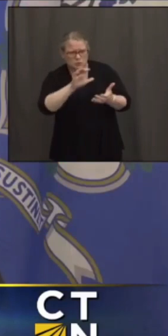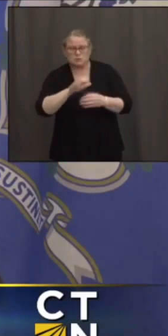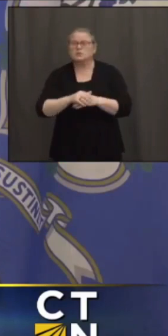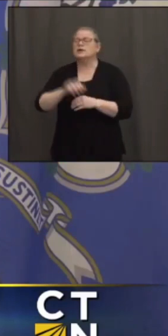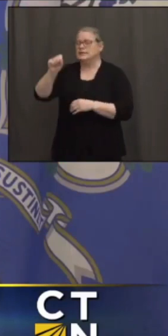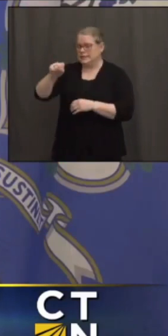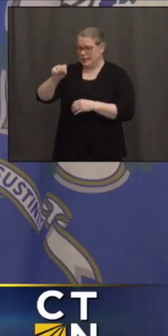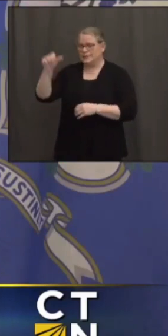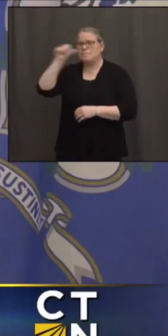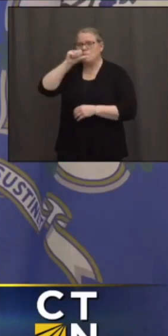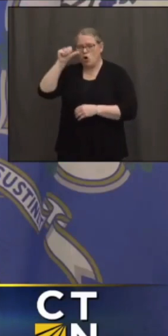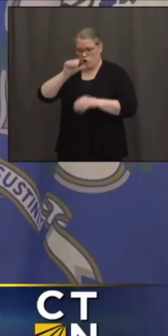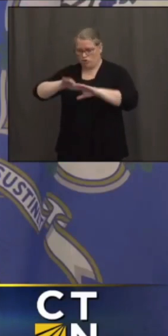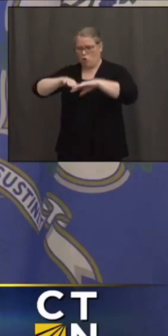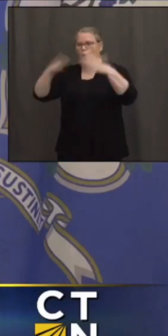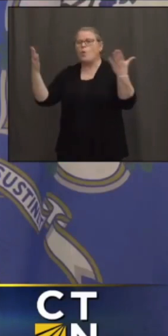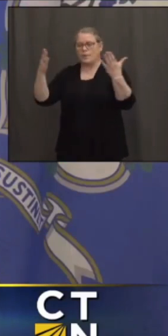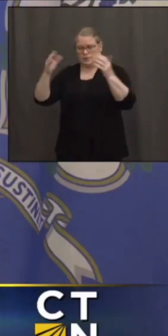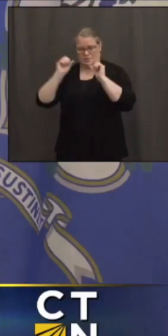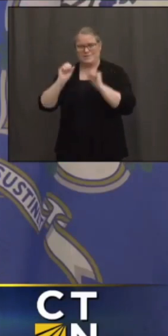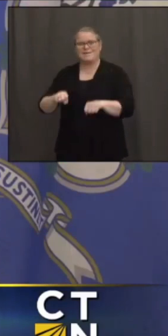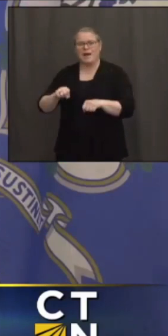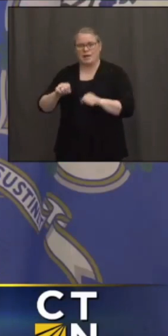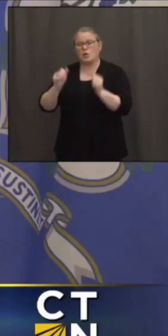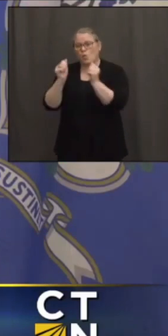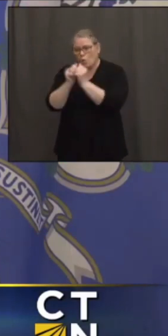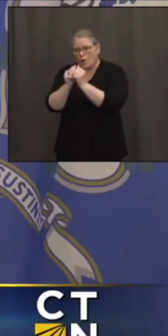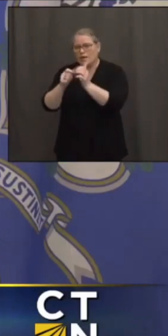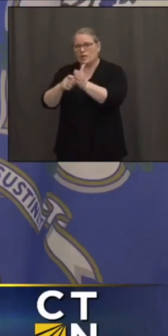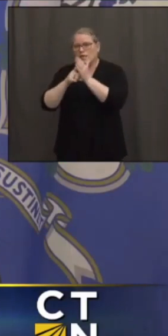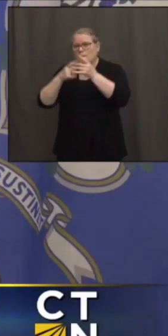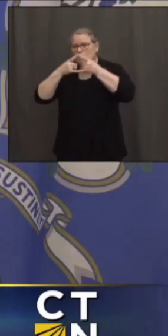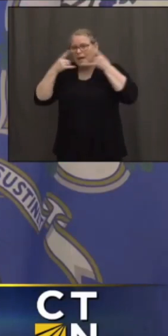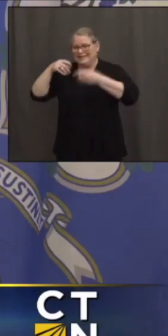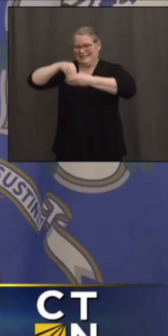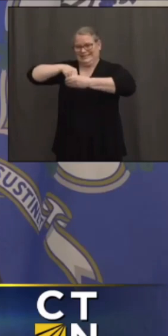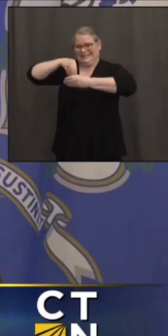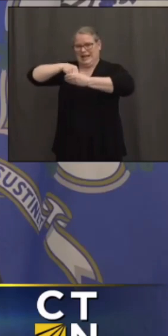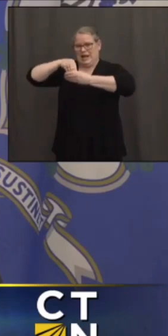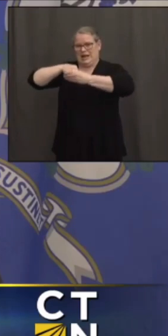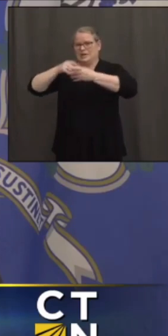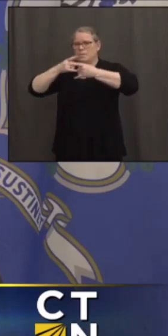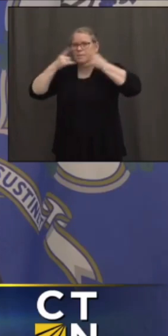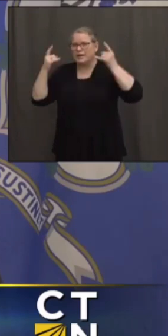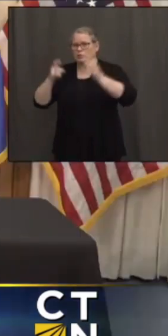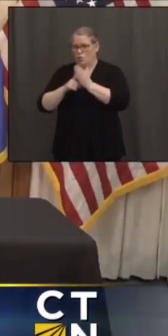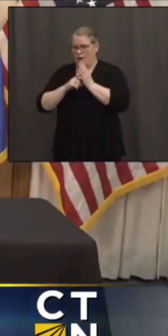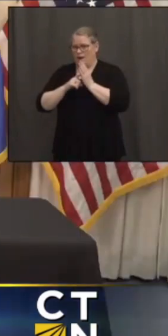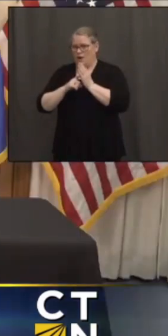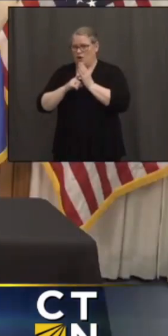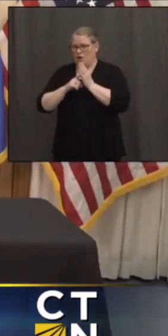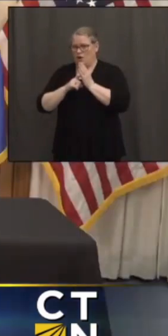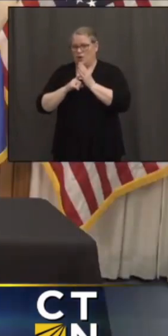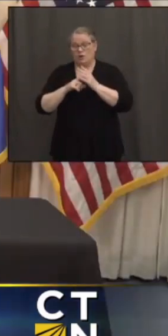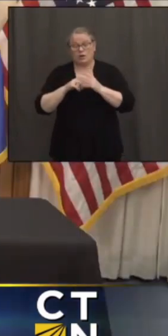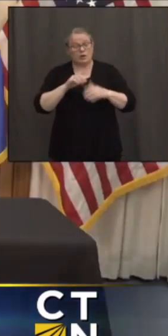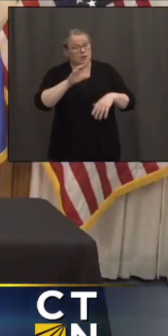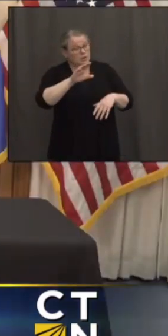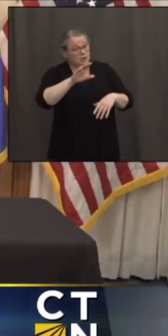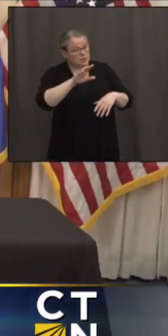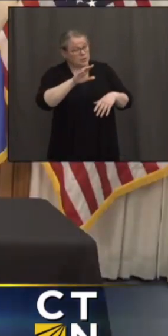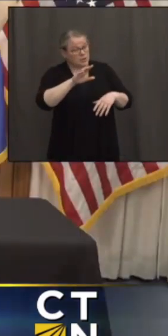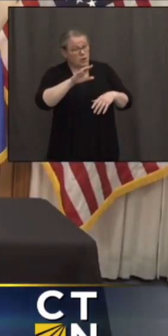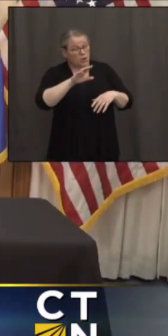Indoor bars can operate with the mask requirement, yes. So the mask requirement would be if you're